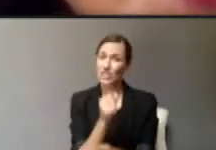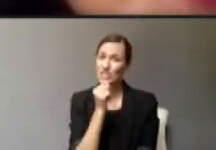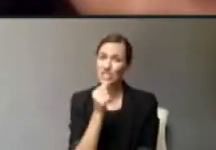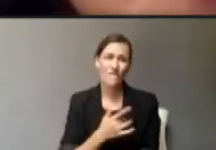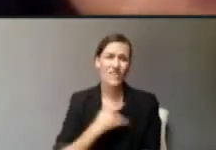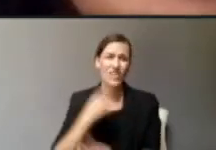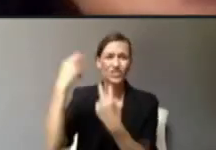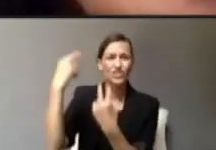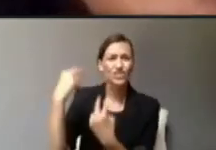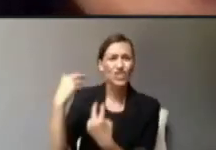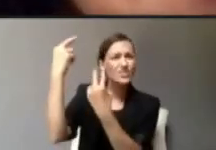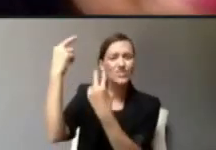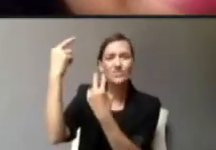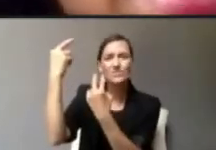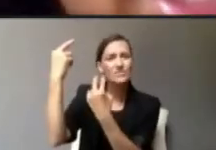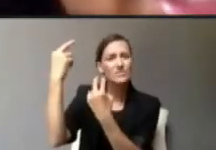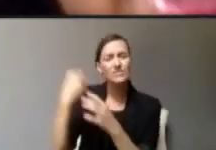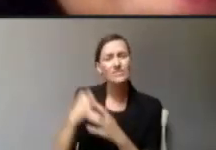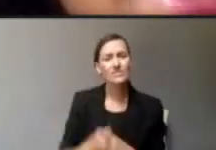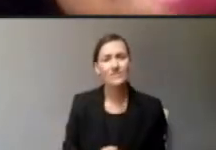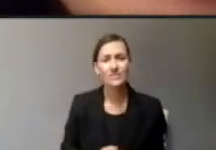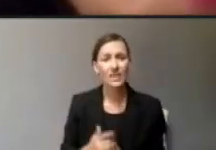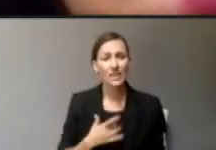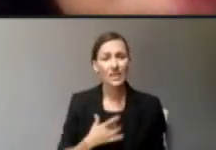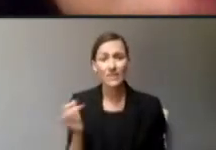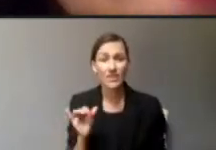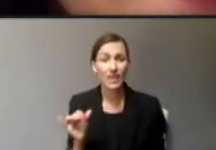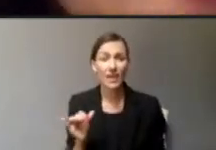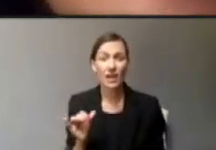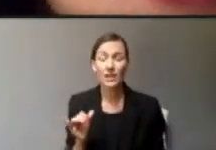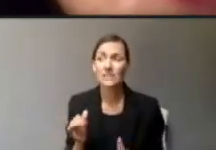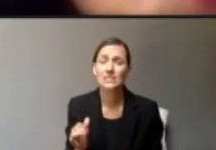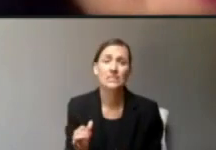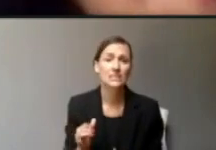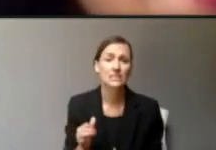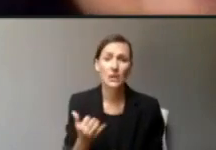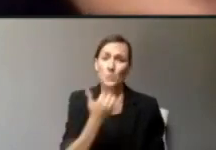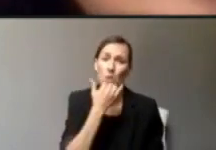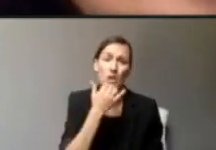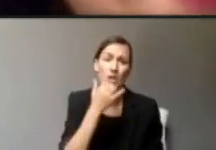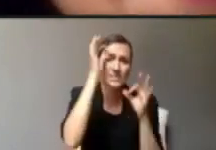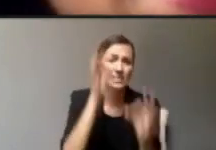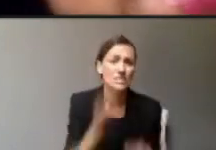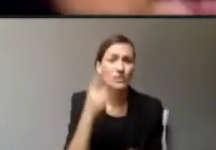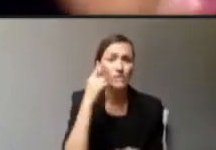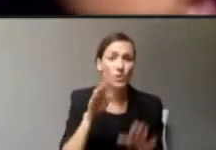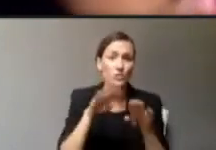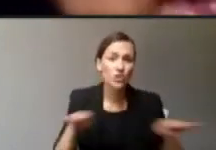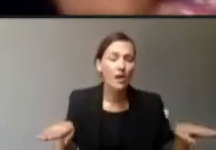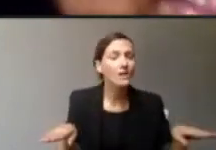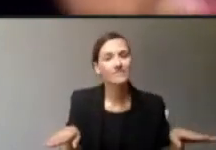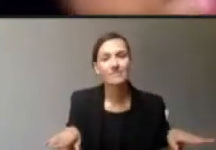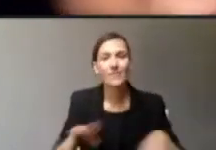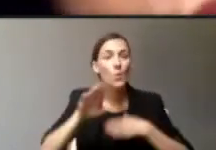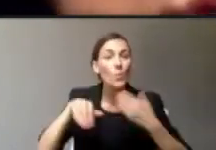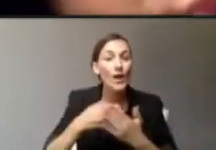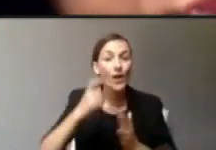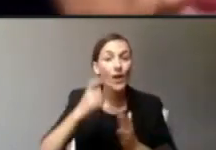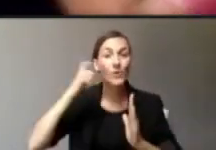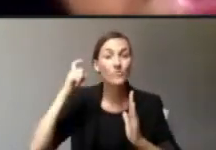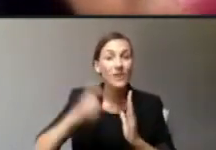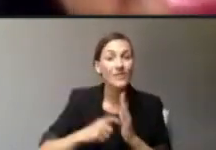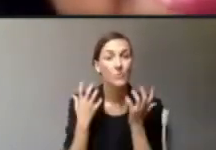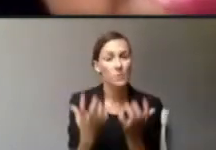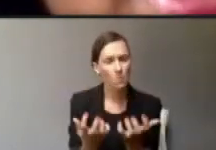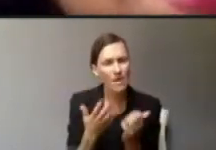judged. Please don't feel, like, hey, I'm not doing right by my kid if I choose one or the other. At the end of the day, we all recognize that we all want to do